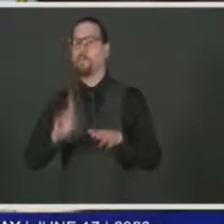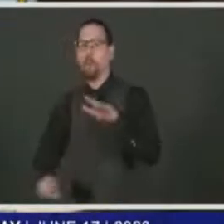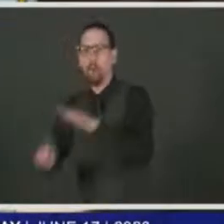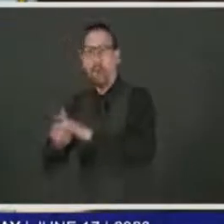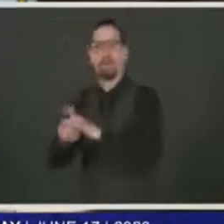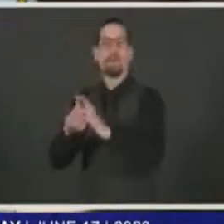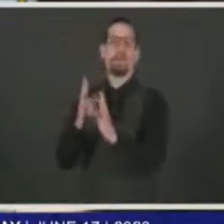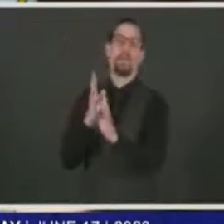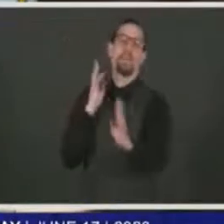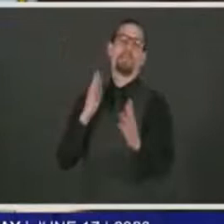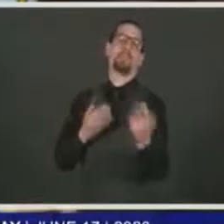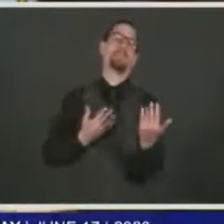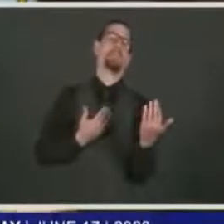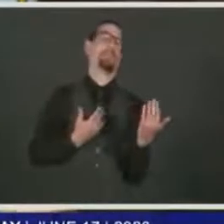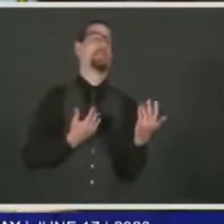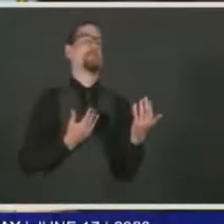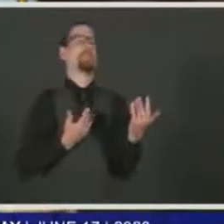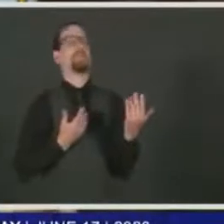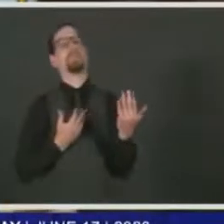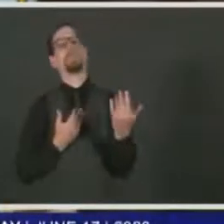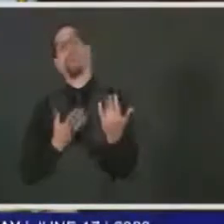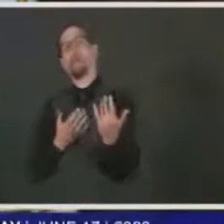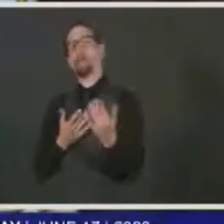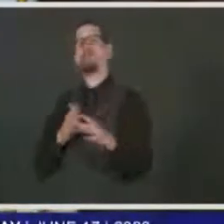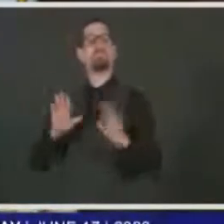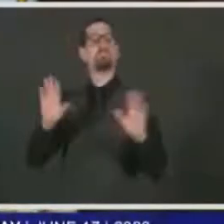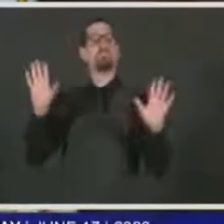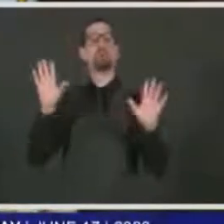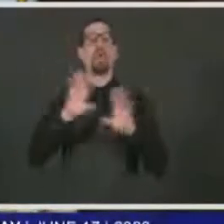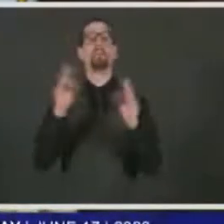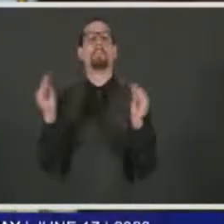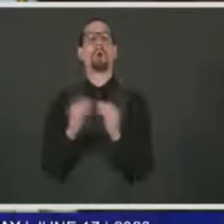it's certainly worth striving for.